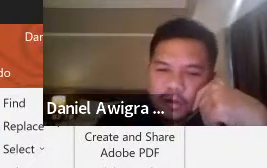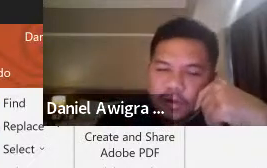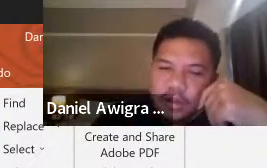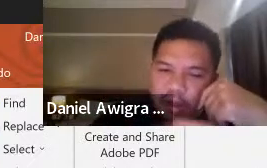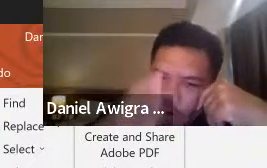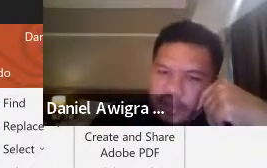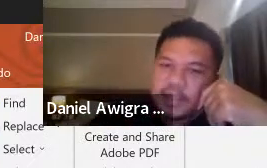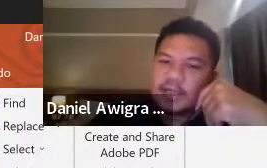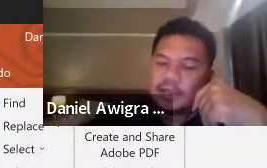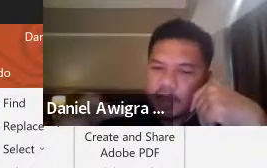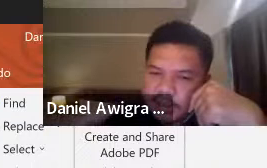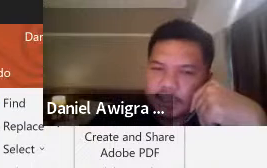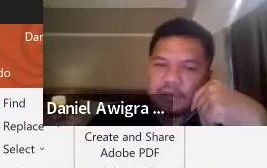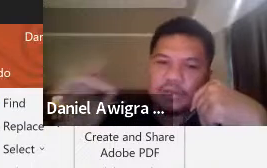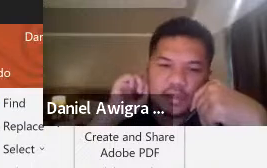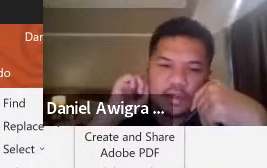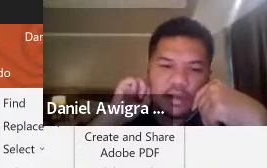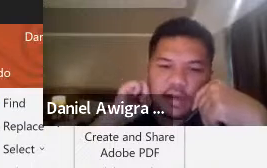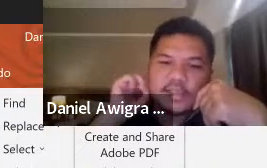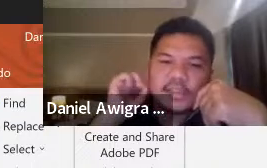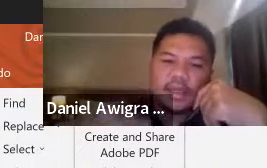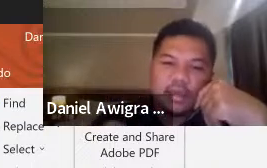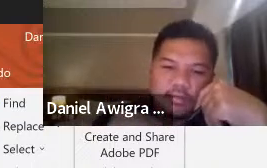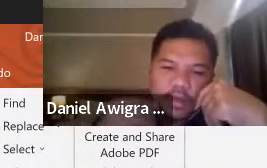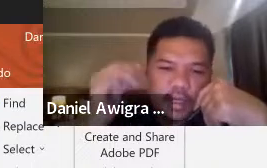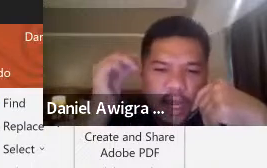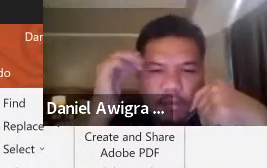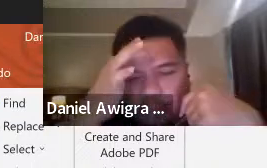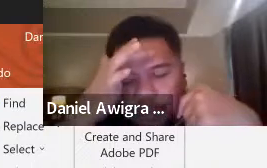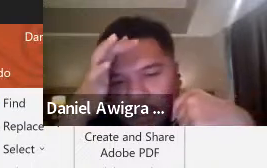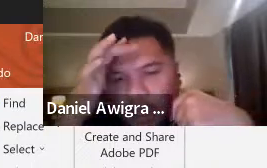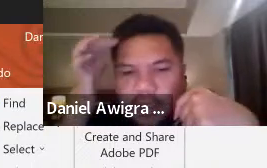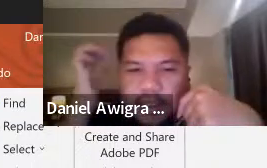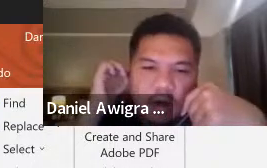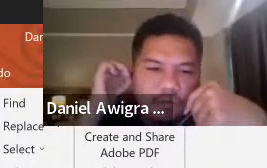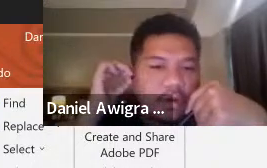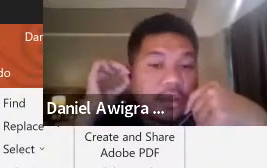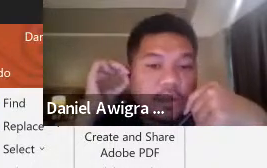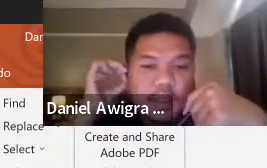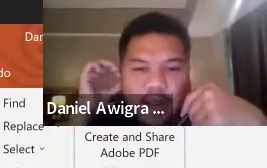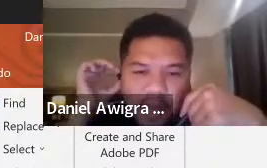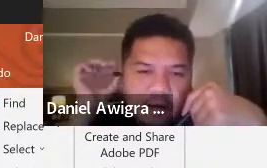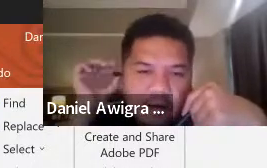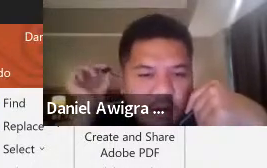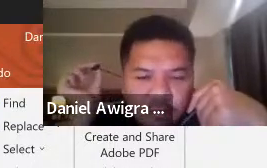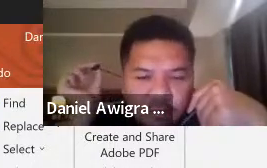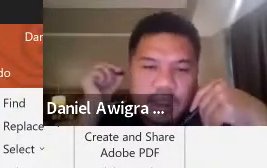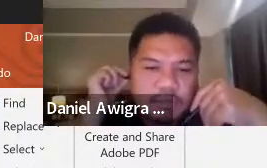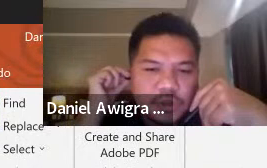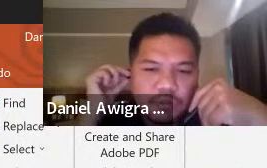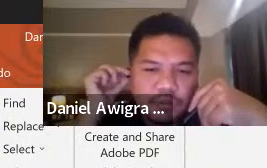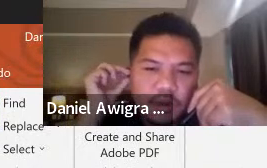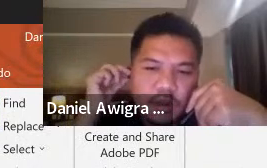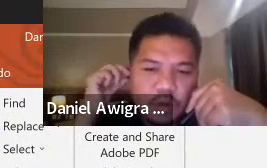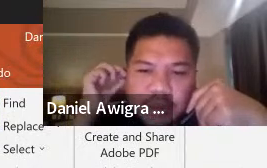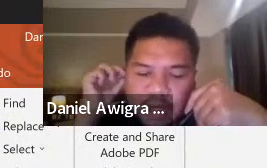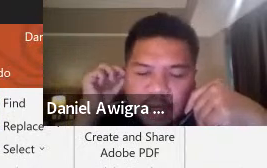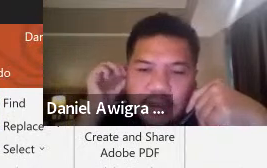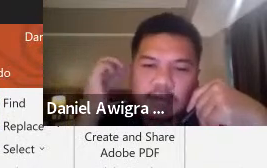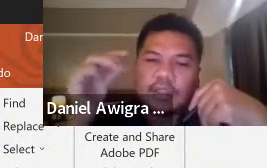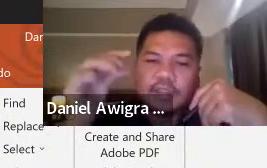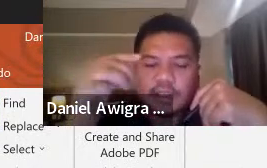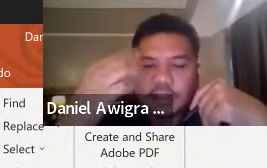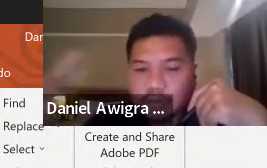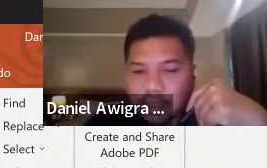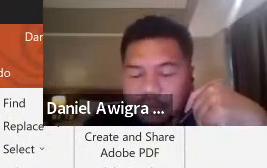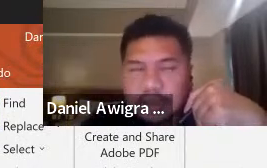protected, on the execution. Let's say we can come up with the idea of there are victims of human